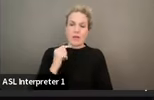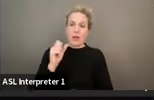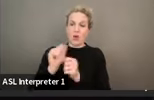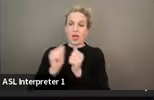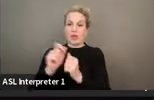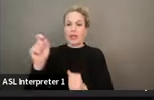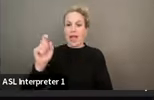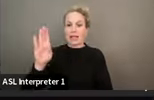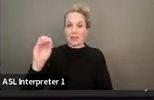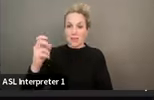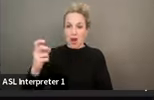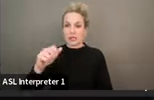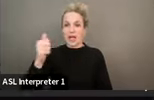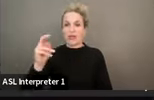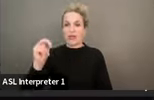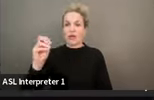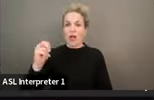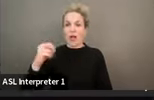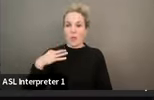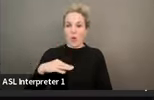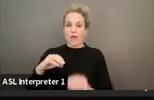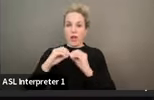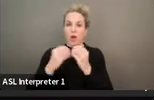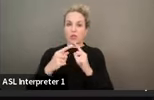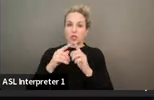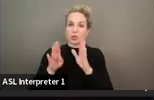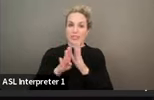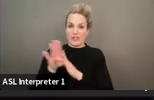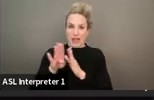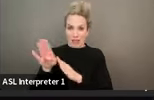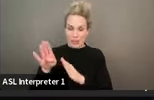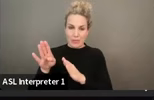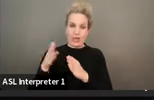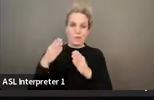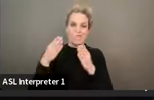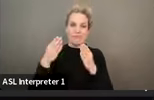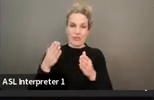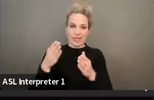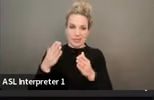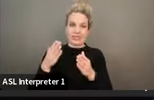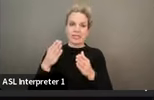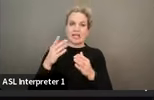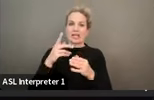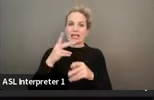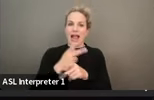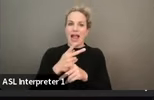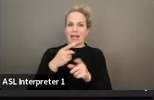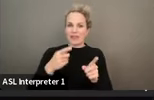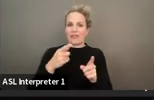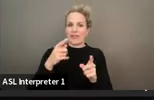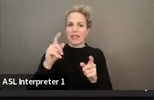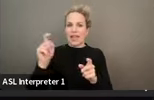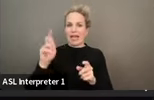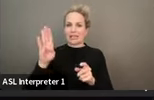other charities and other nonprofit organizations to develop out this native Xbox controller, the